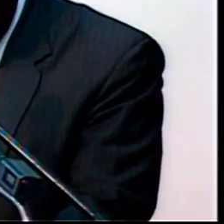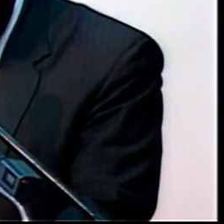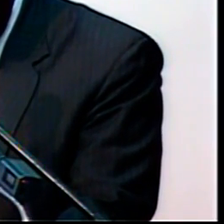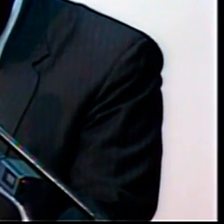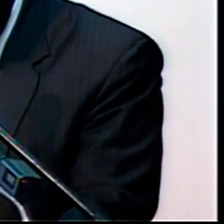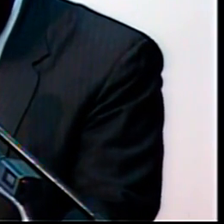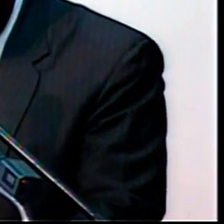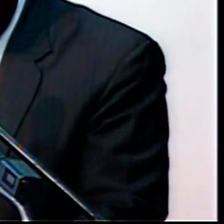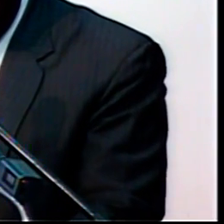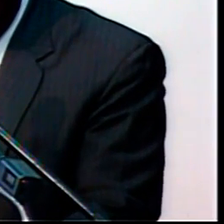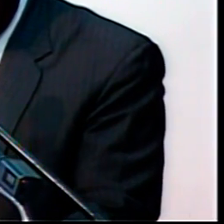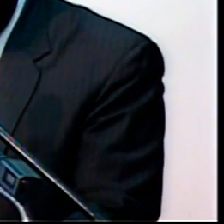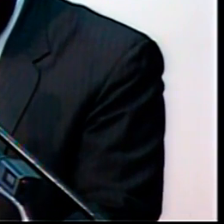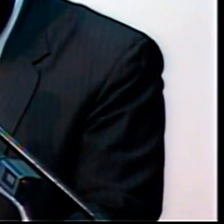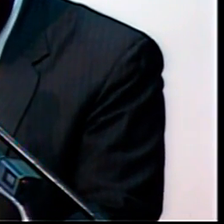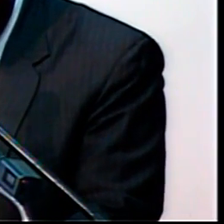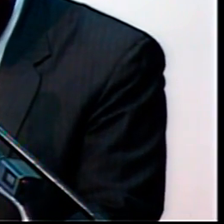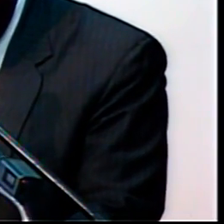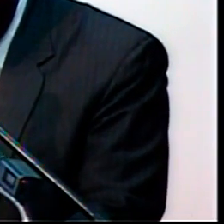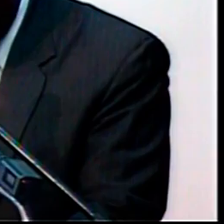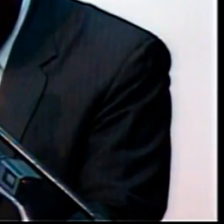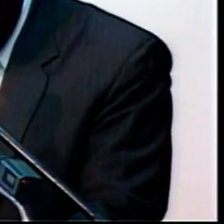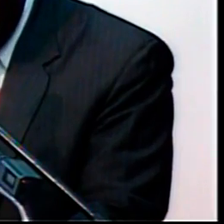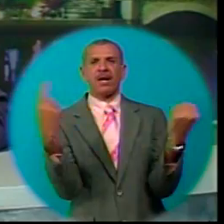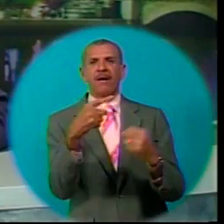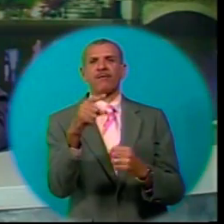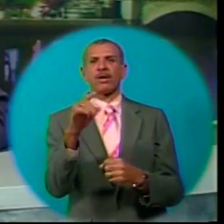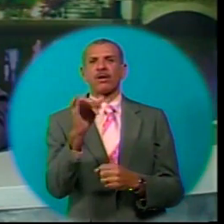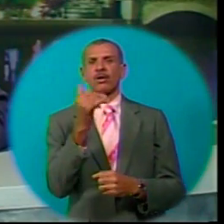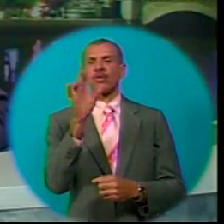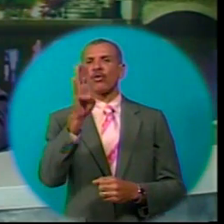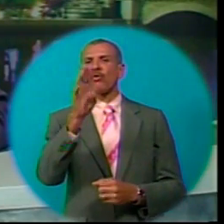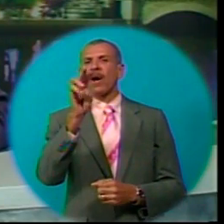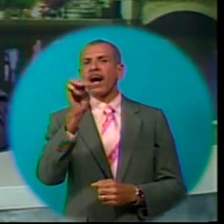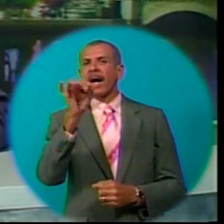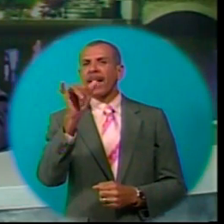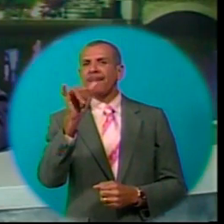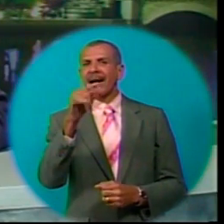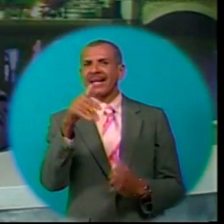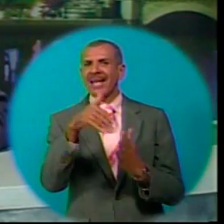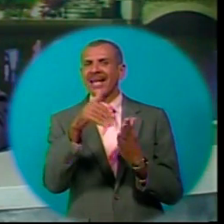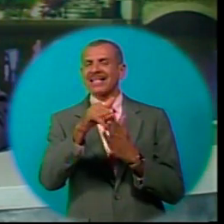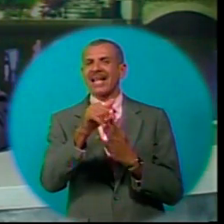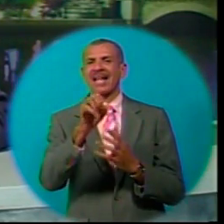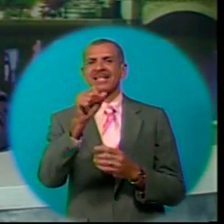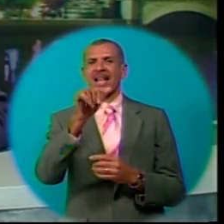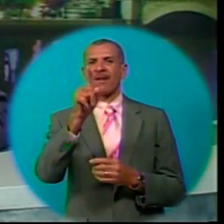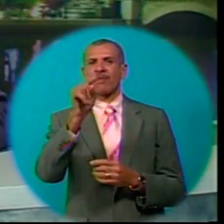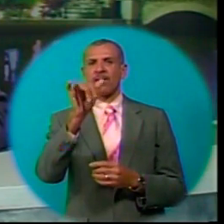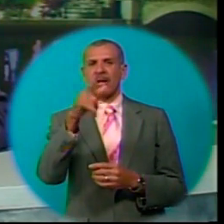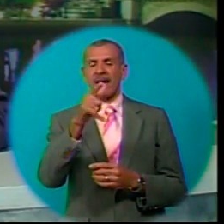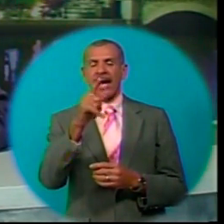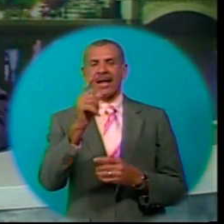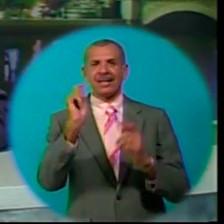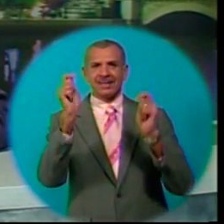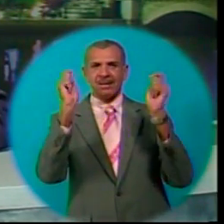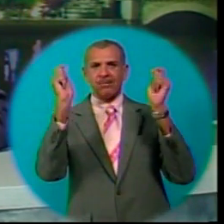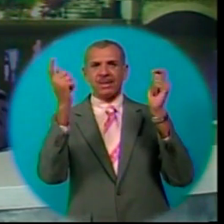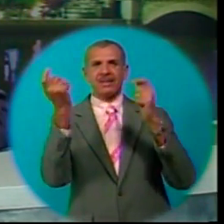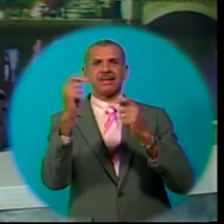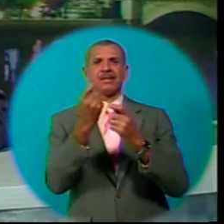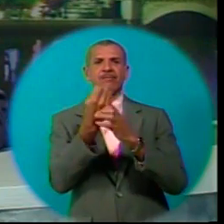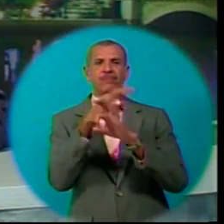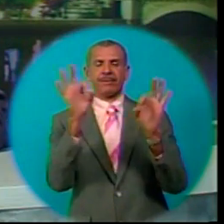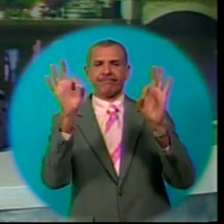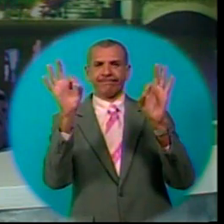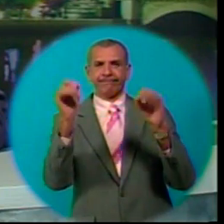French declaration of slavery as a crime against humanity, and the day also celebrates the abolition of slavery. Now,